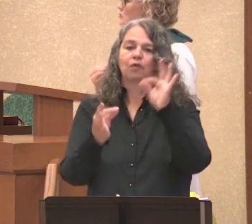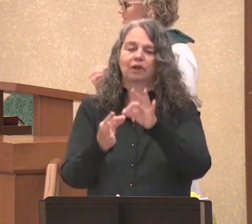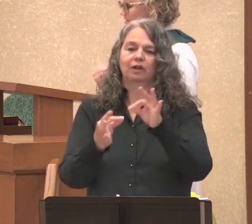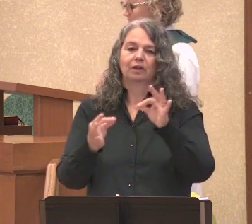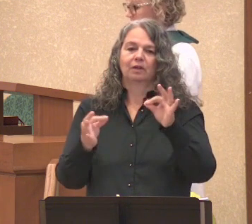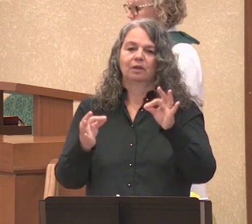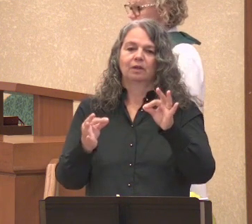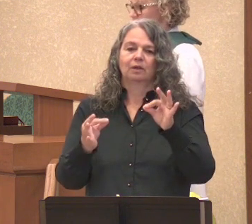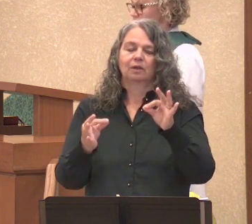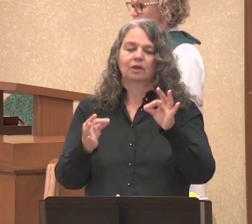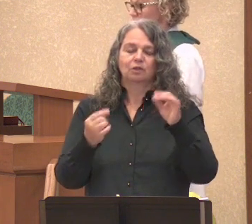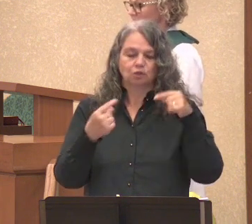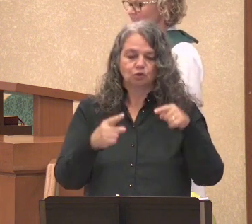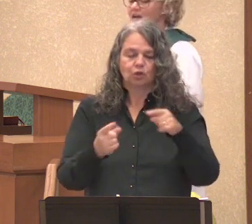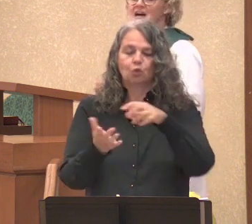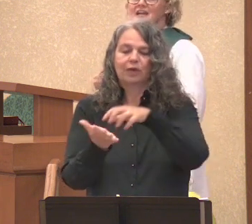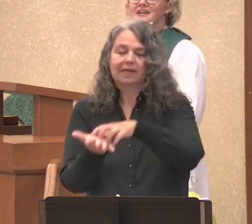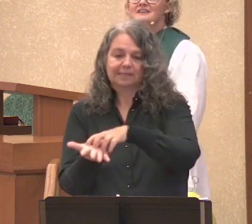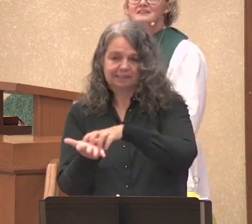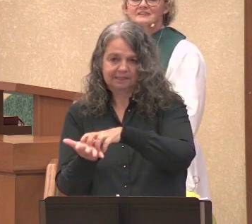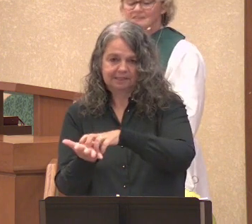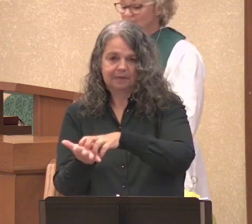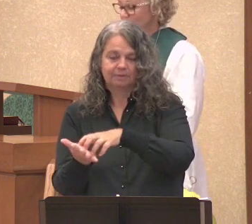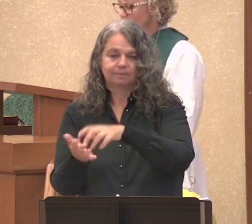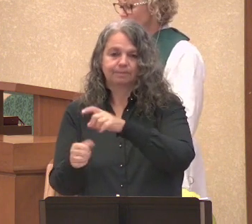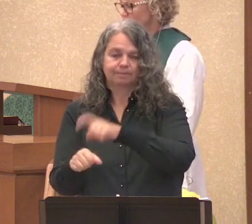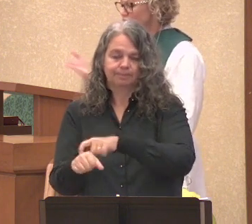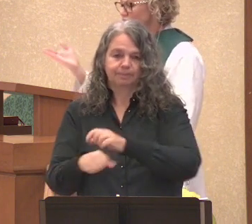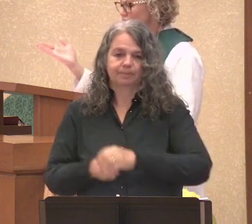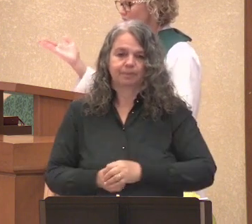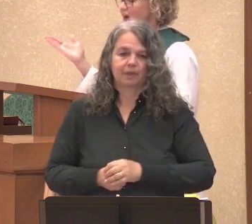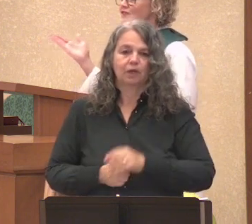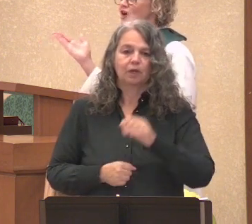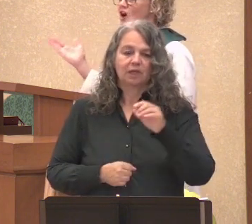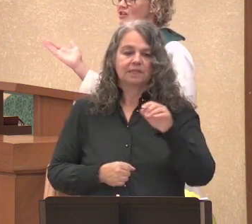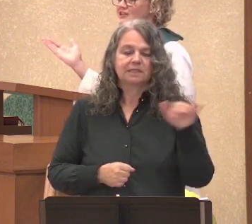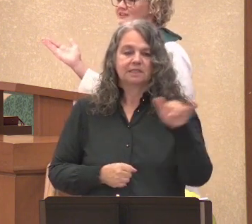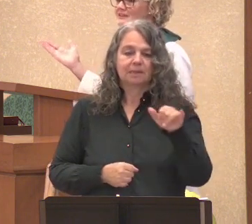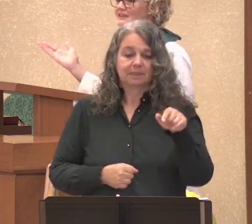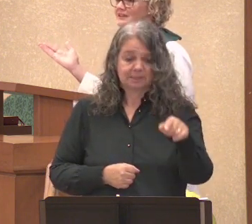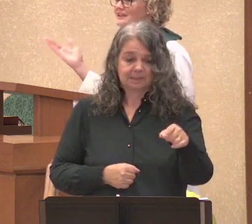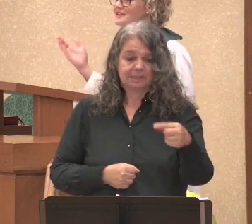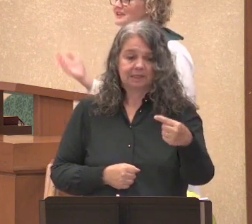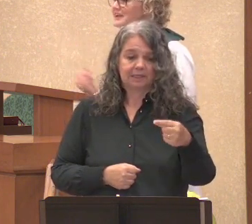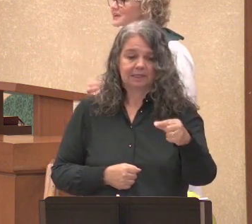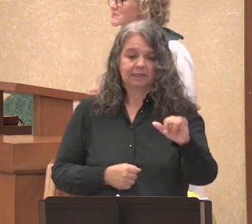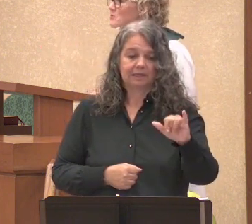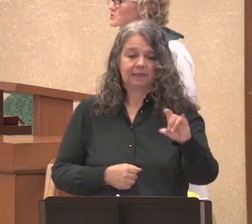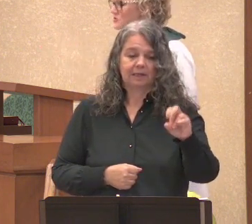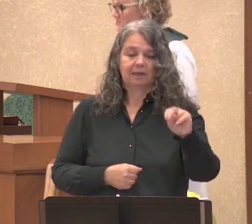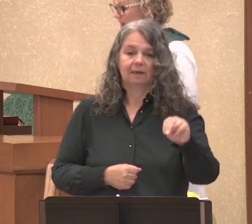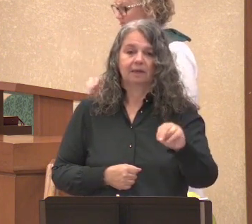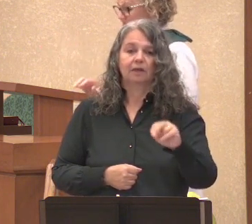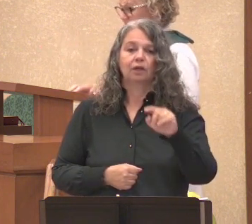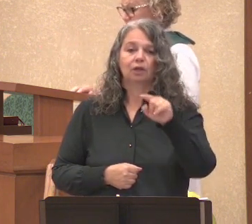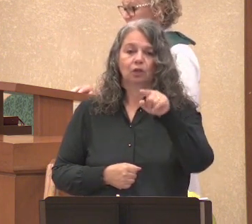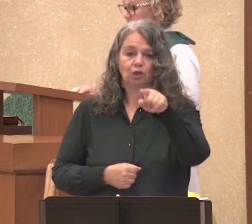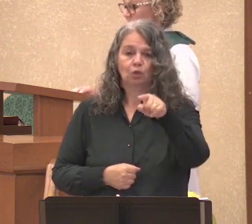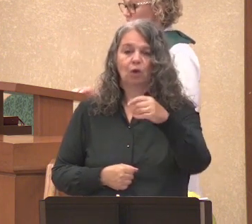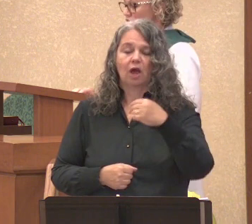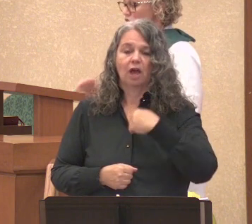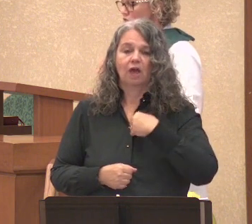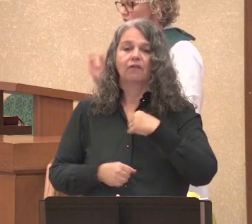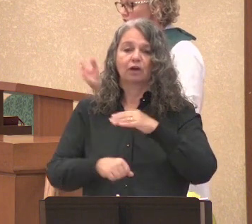in weakness." Like Gideon, you have a calling. It came with your